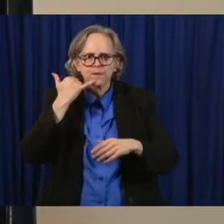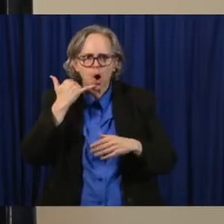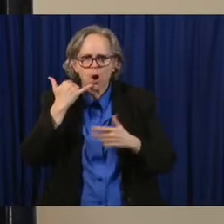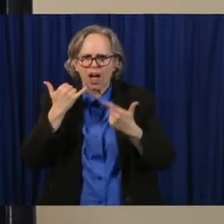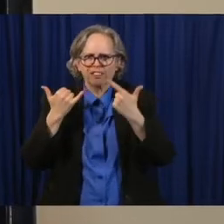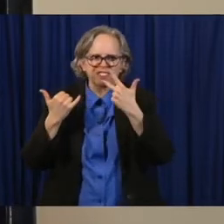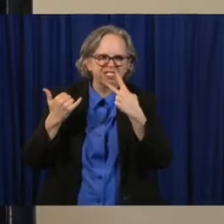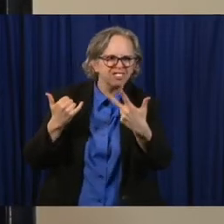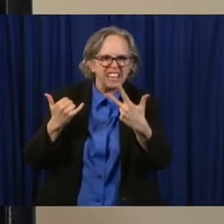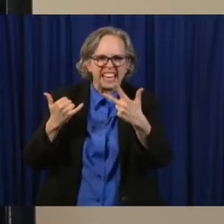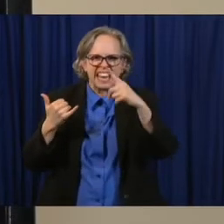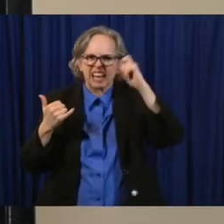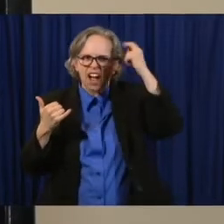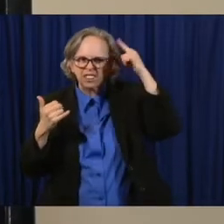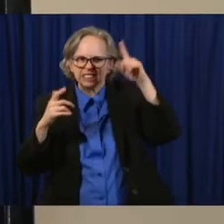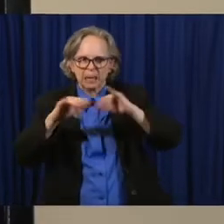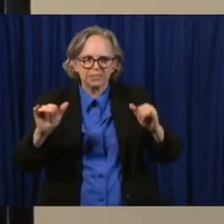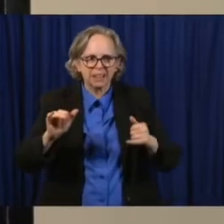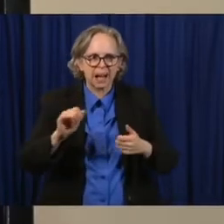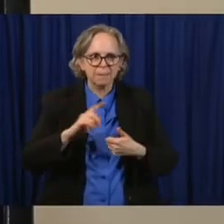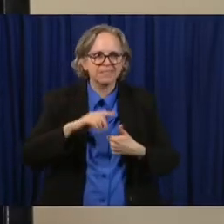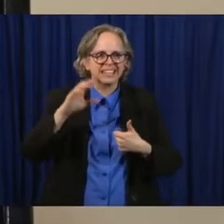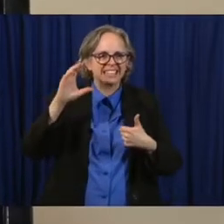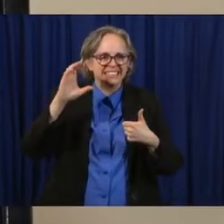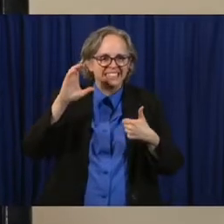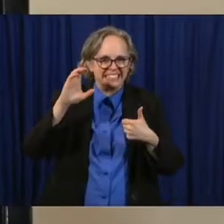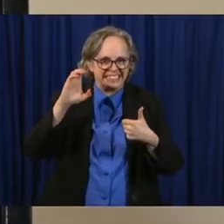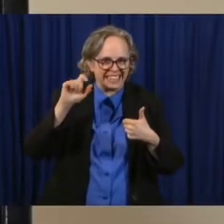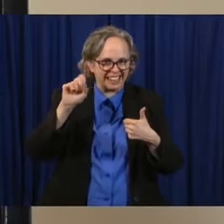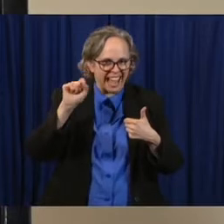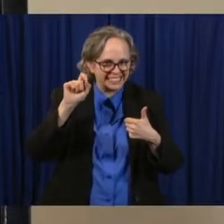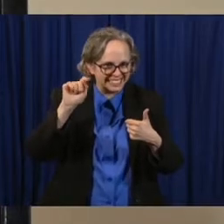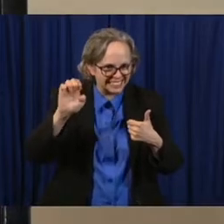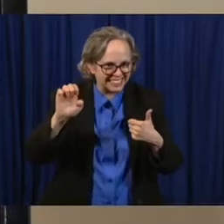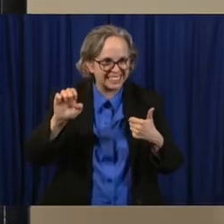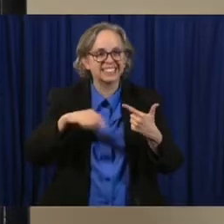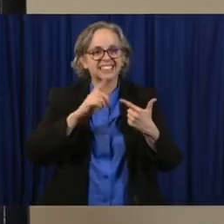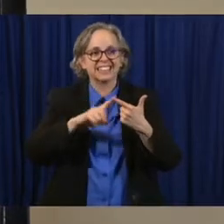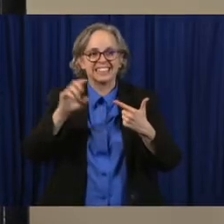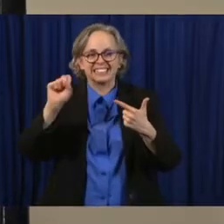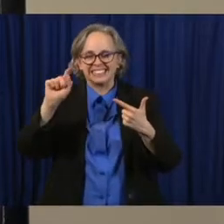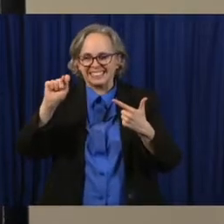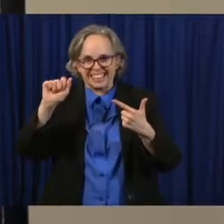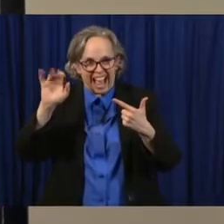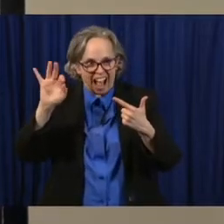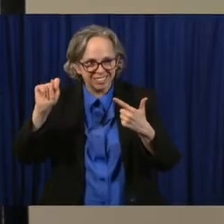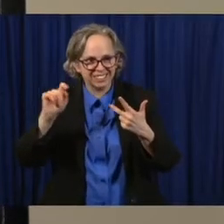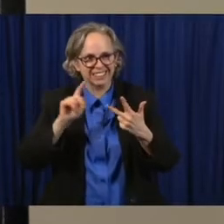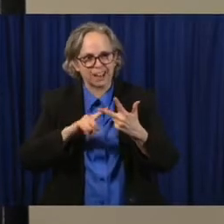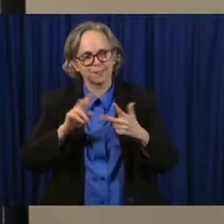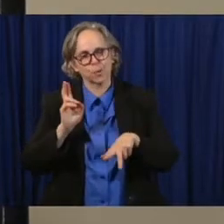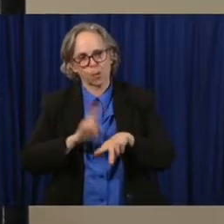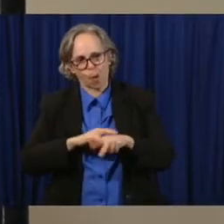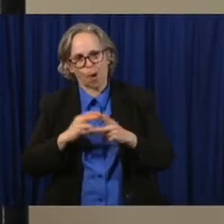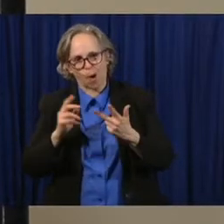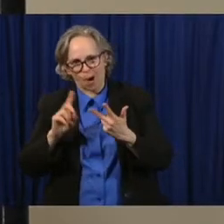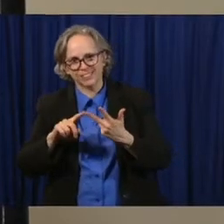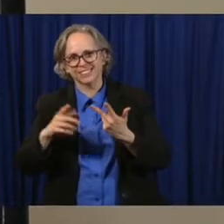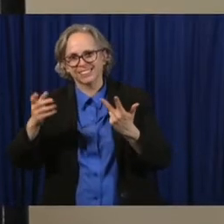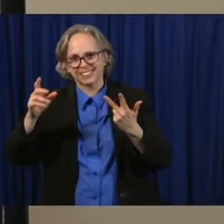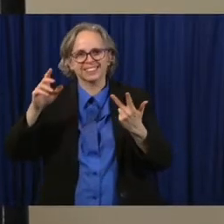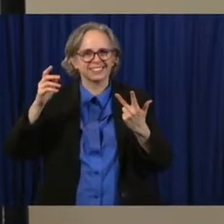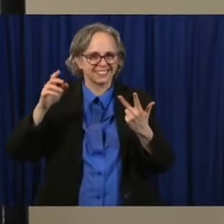Governor Celeste and Governor Taft, and of course, Governor DeWine. But we've really put together a team of